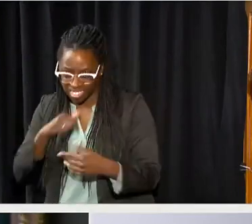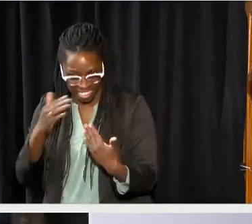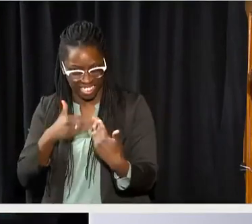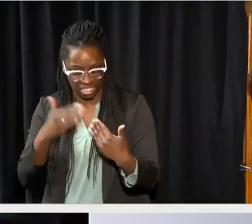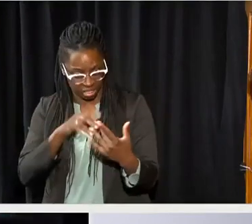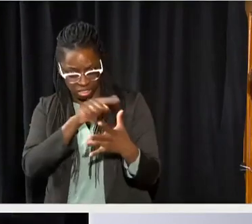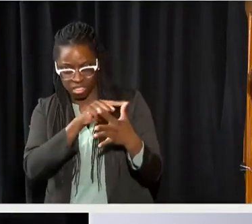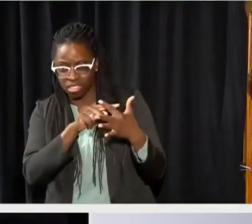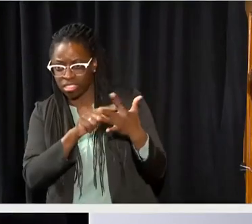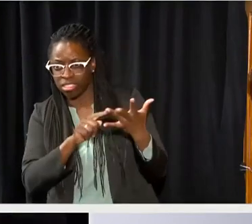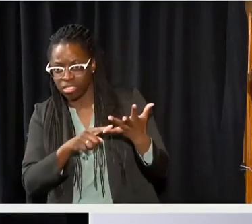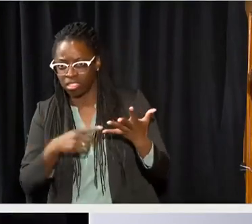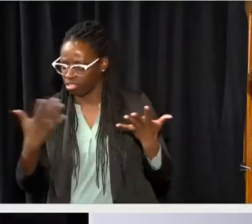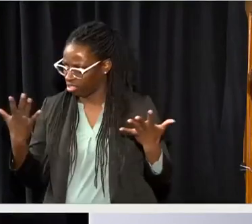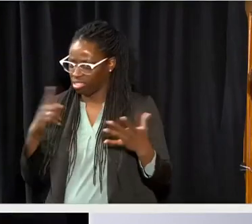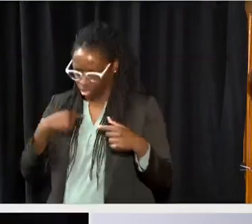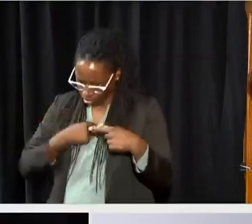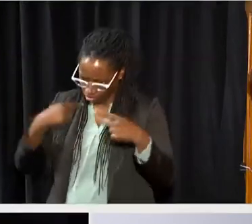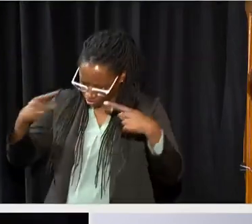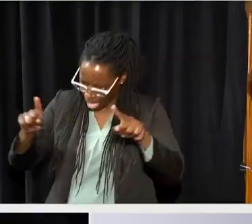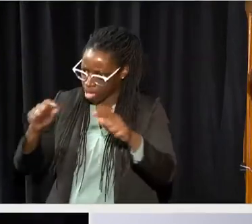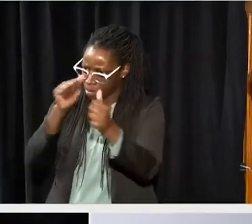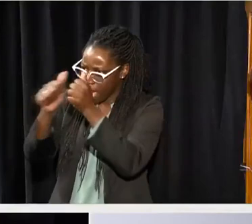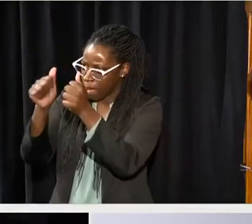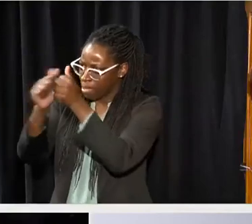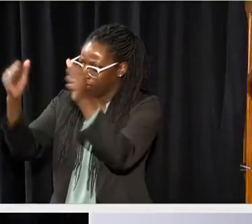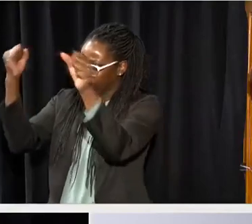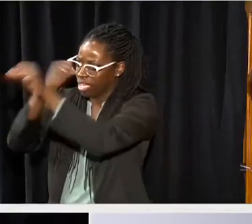And we can do it again.